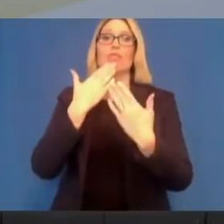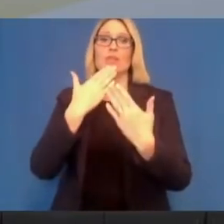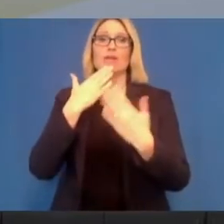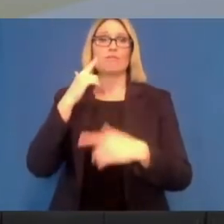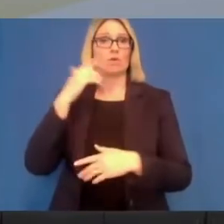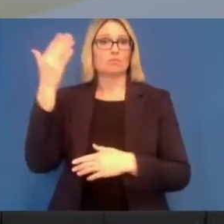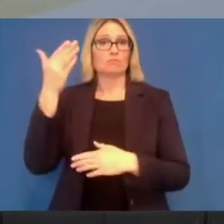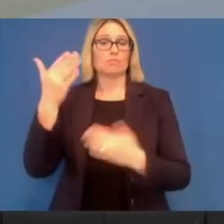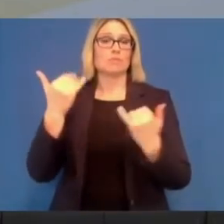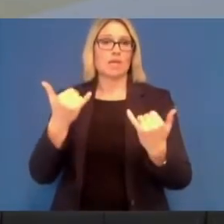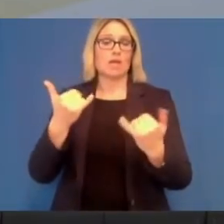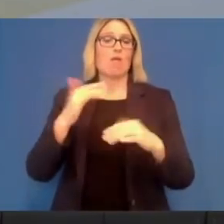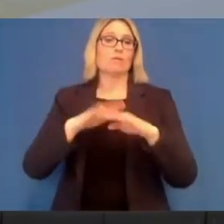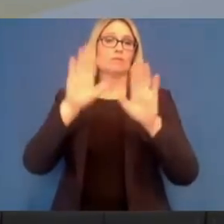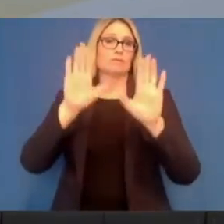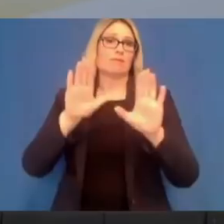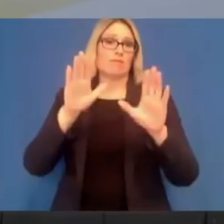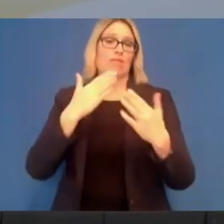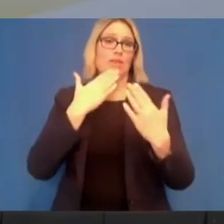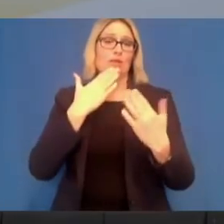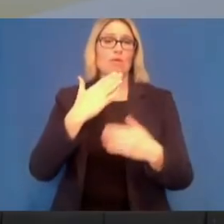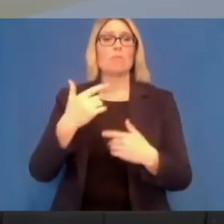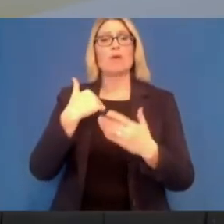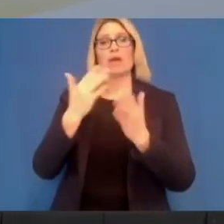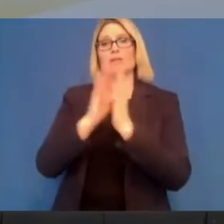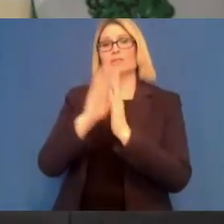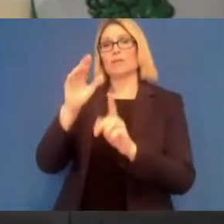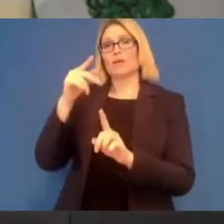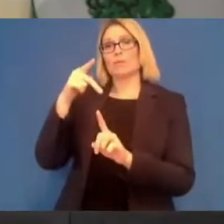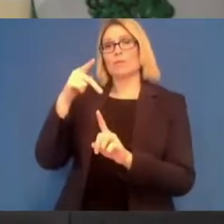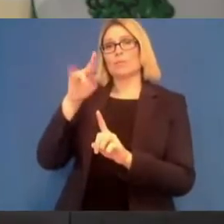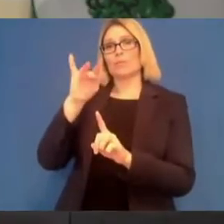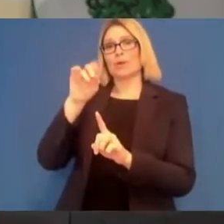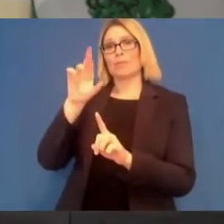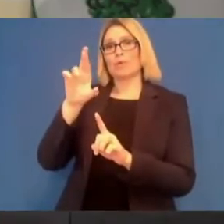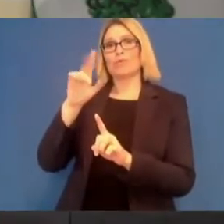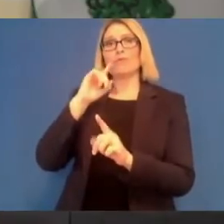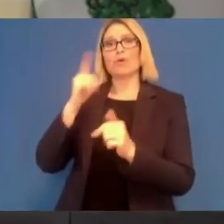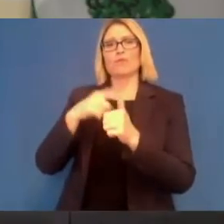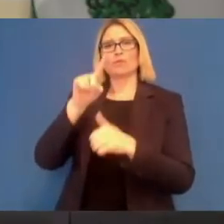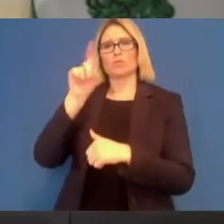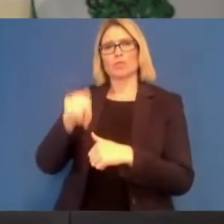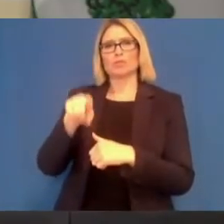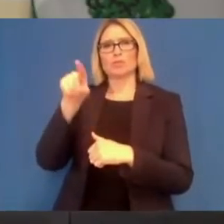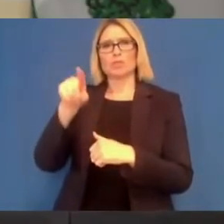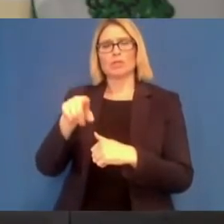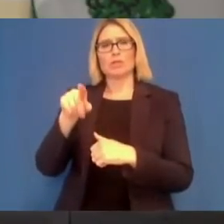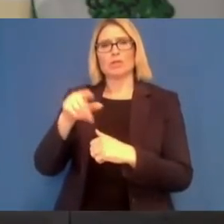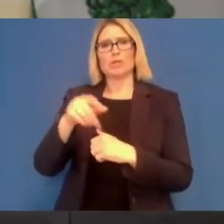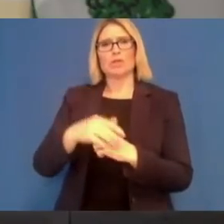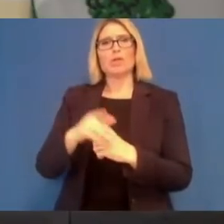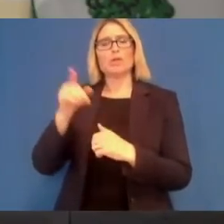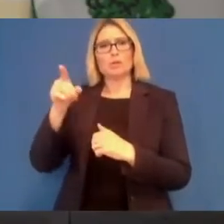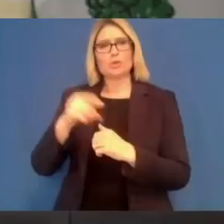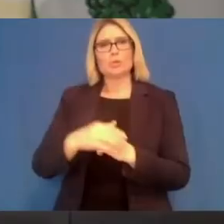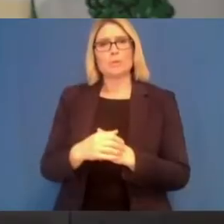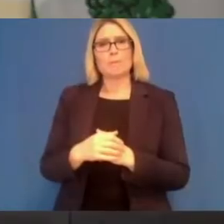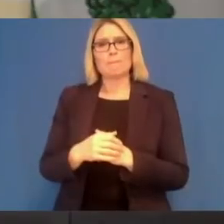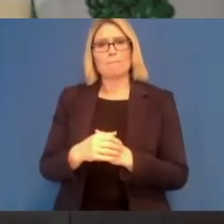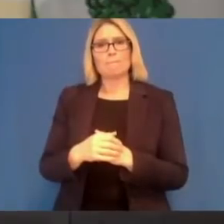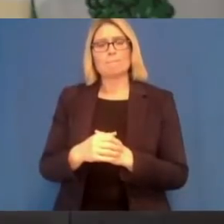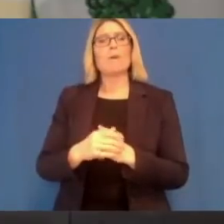for us on a Sunday. Premier, I wonder if I could just direct this first question to you. You had a very passionate plea both to workers and